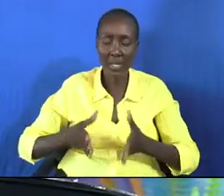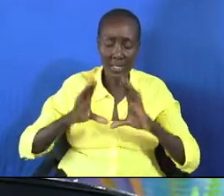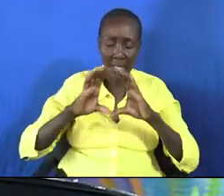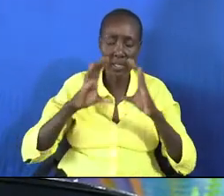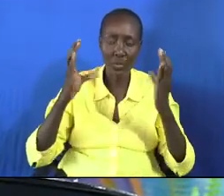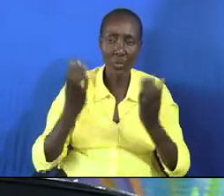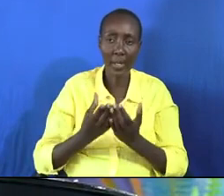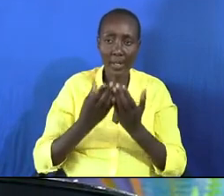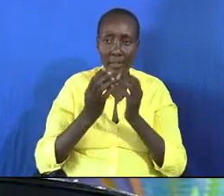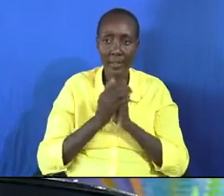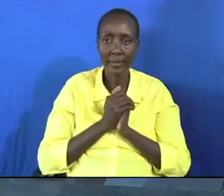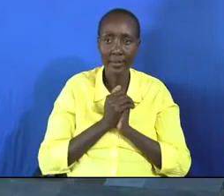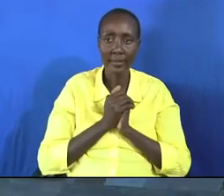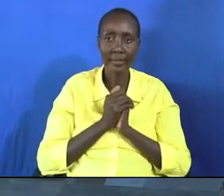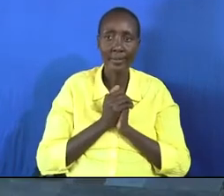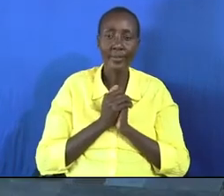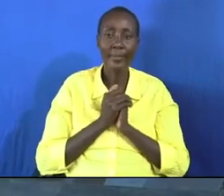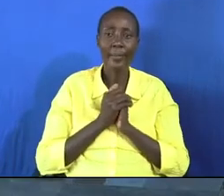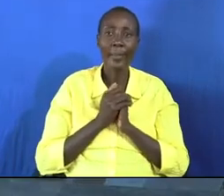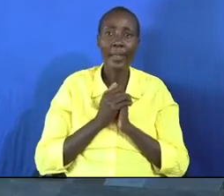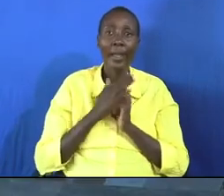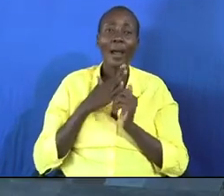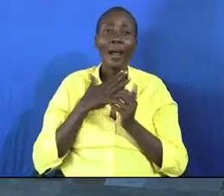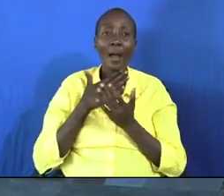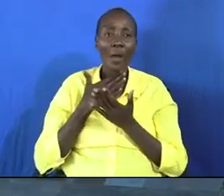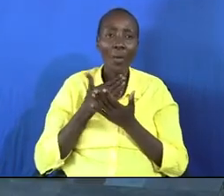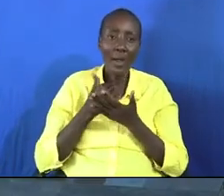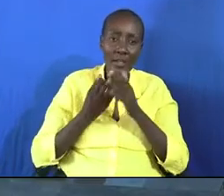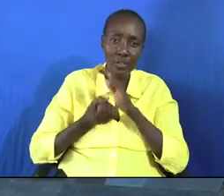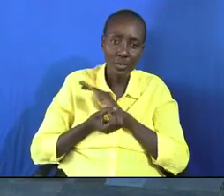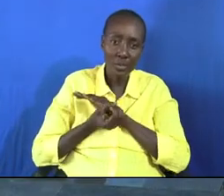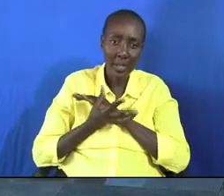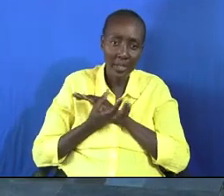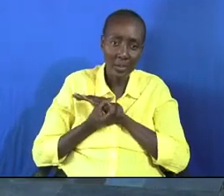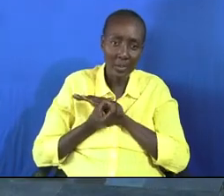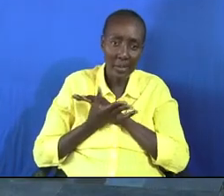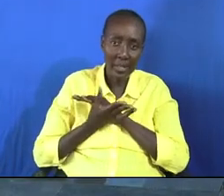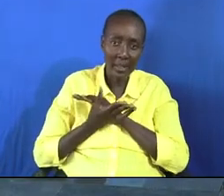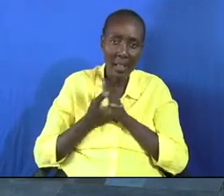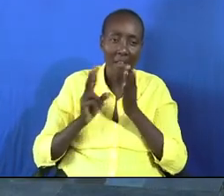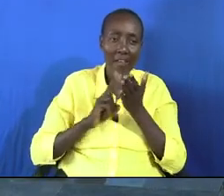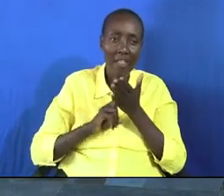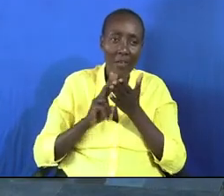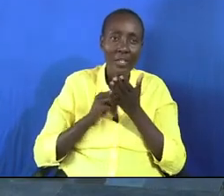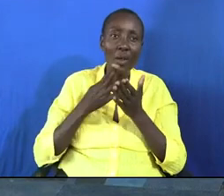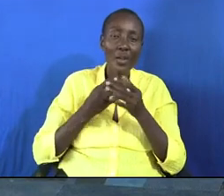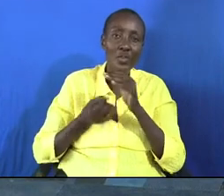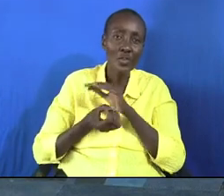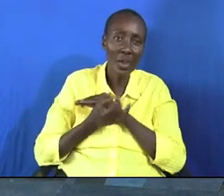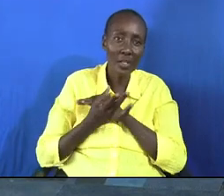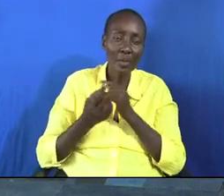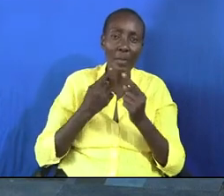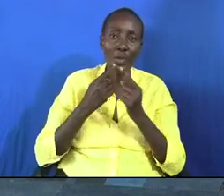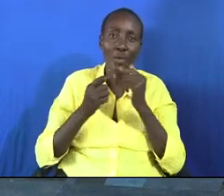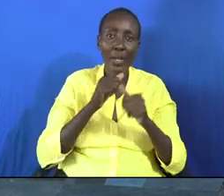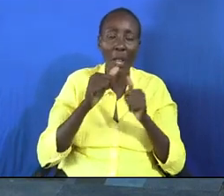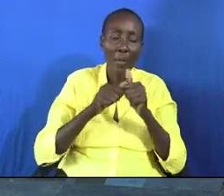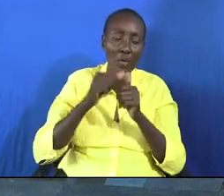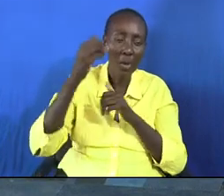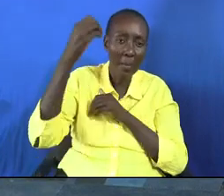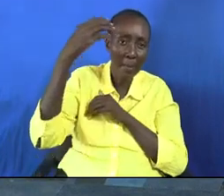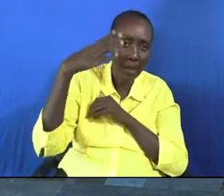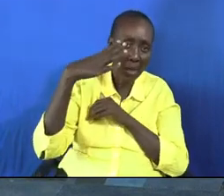the world. I want to dissect that verse, because what I've been talking about